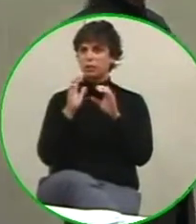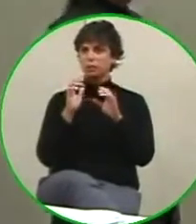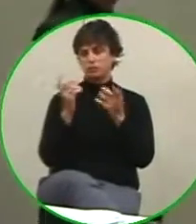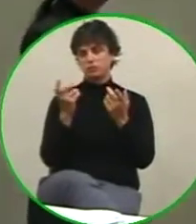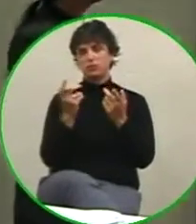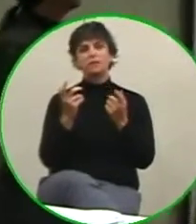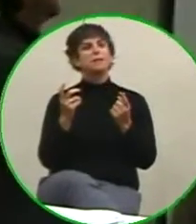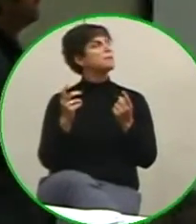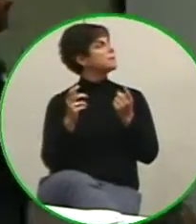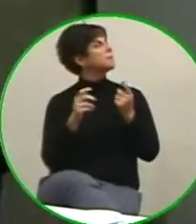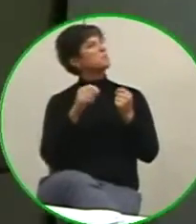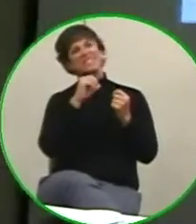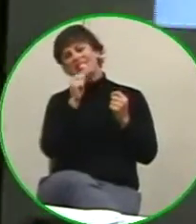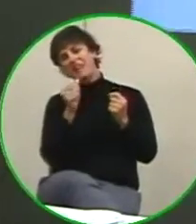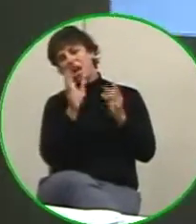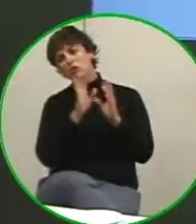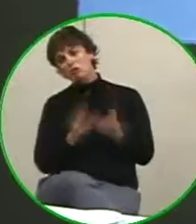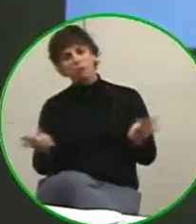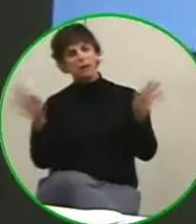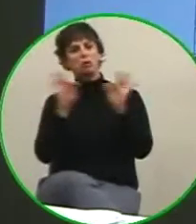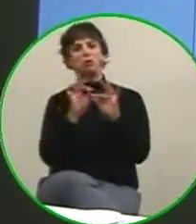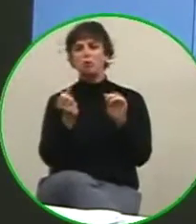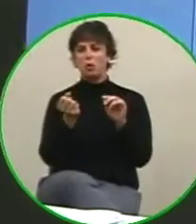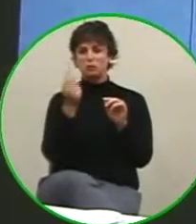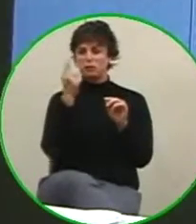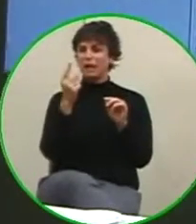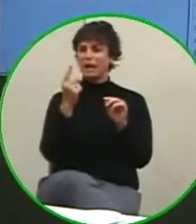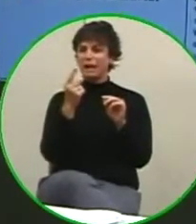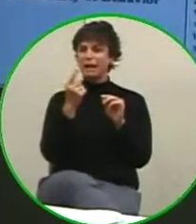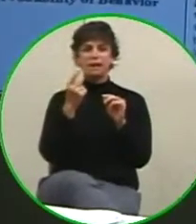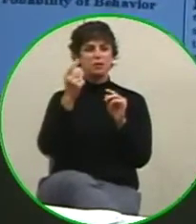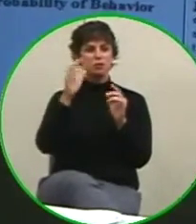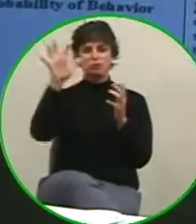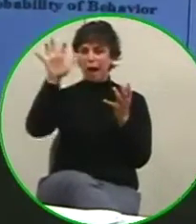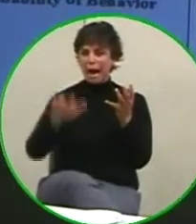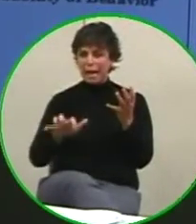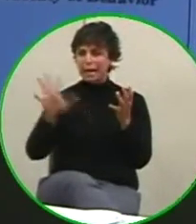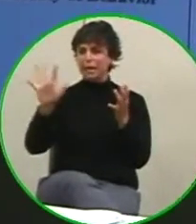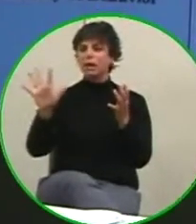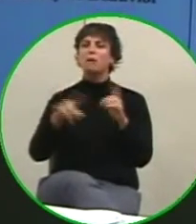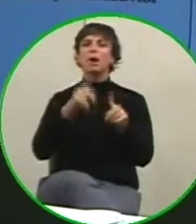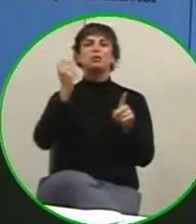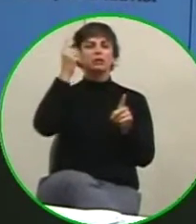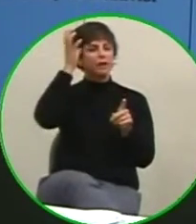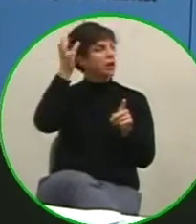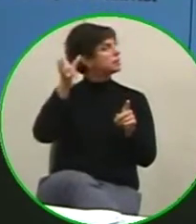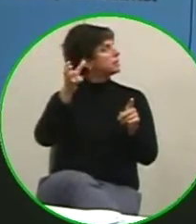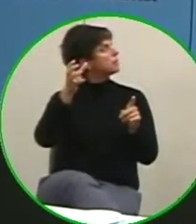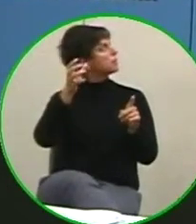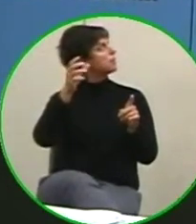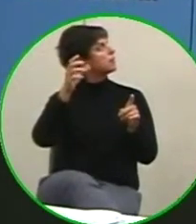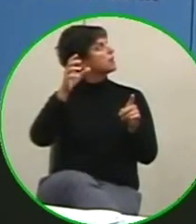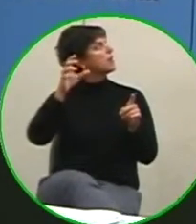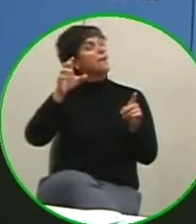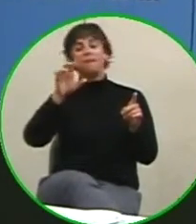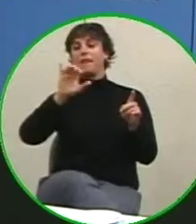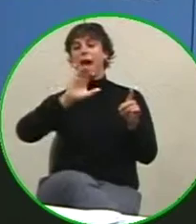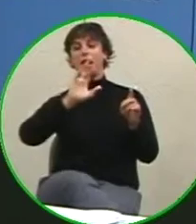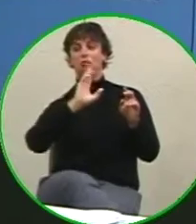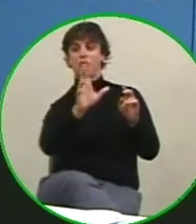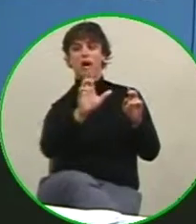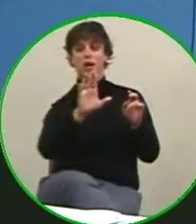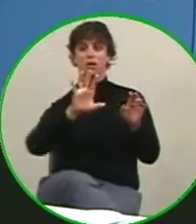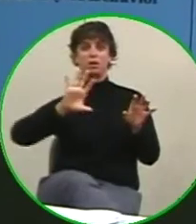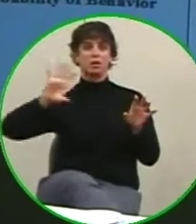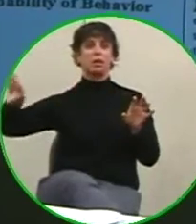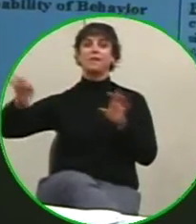It's not critical that you get all the little writing in here. I want you to get the concepts. This row right here is reinforcement.